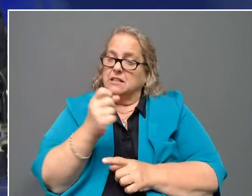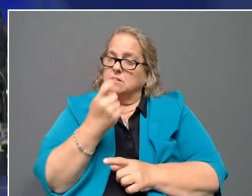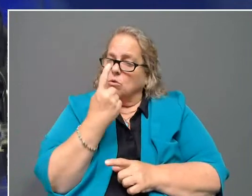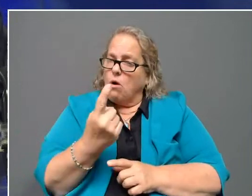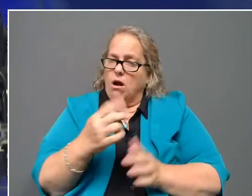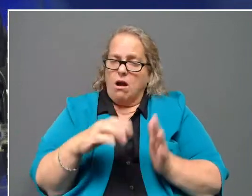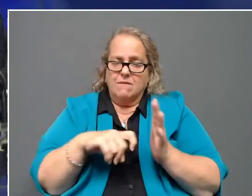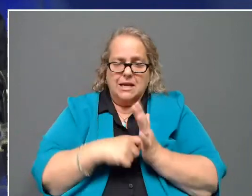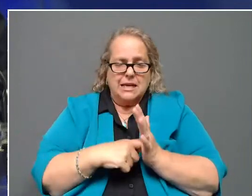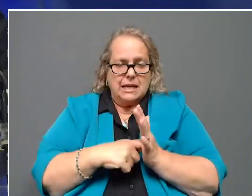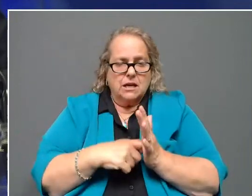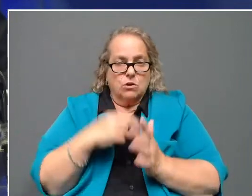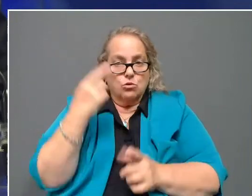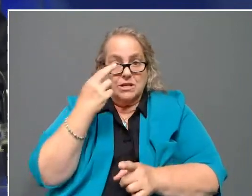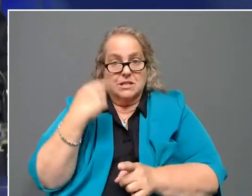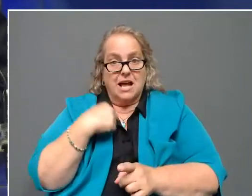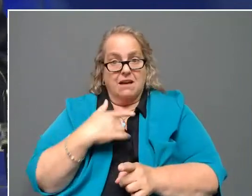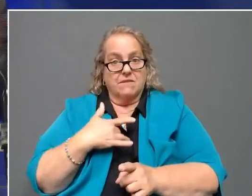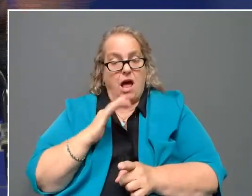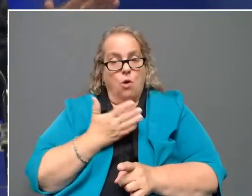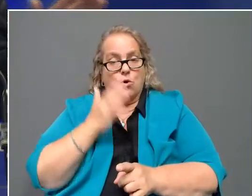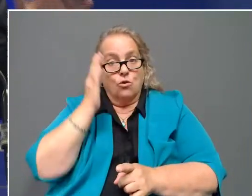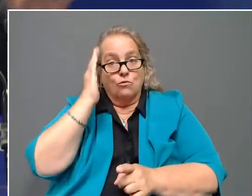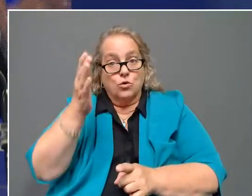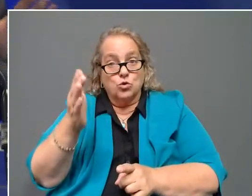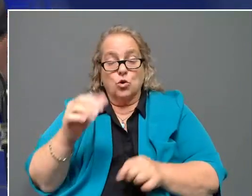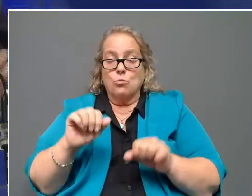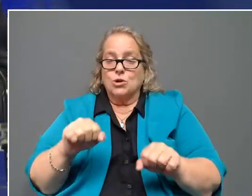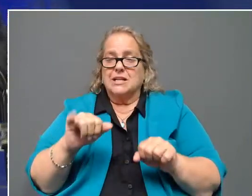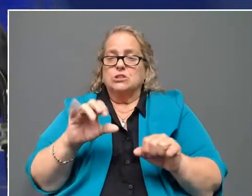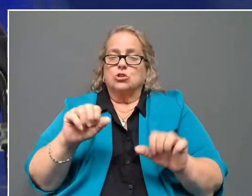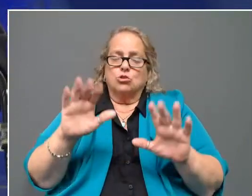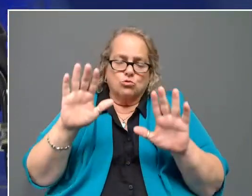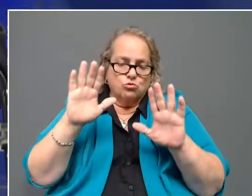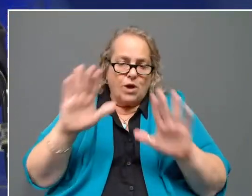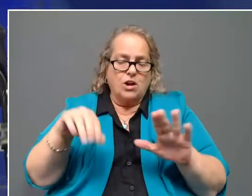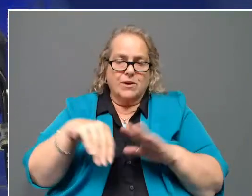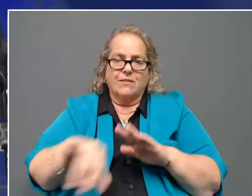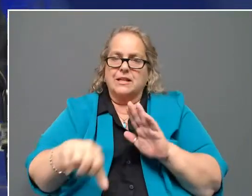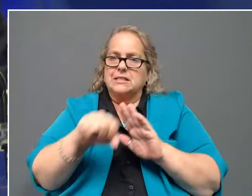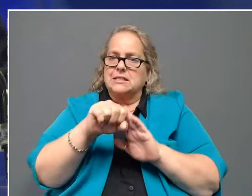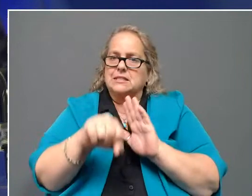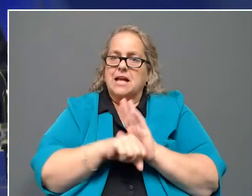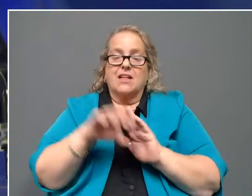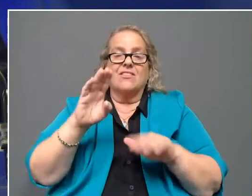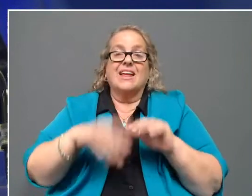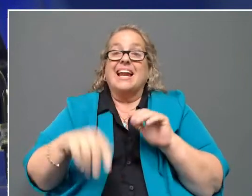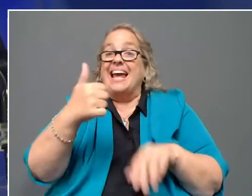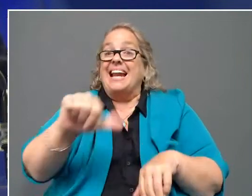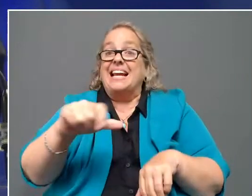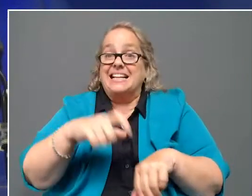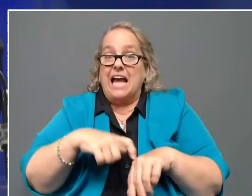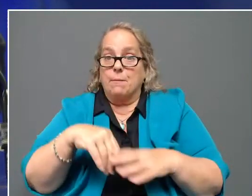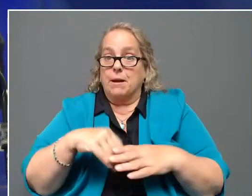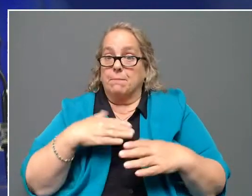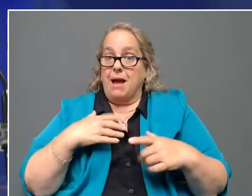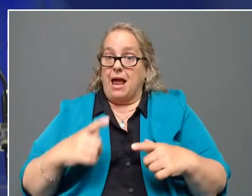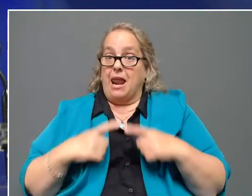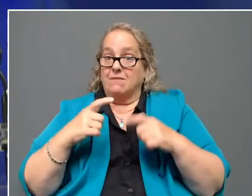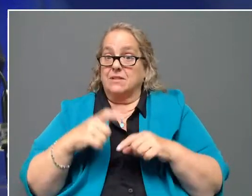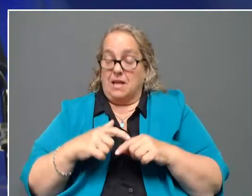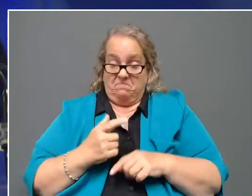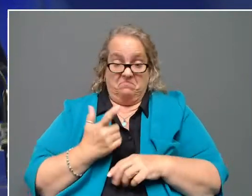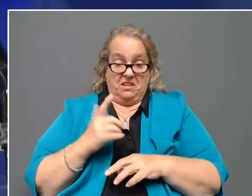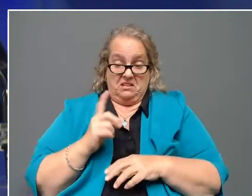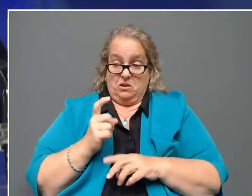believe that our future potential is greater in this state than at any time in my lifetime. So just over a week ago, we